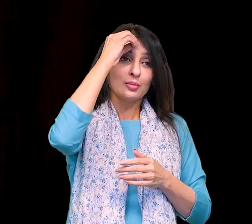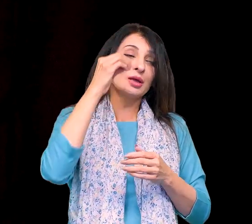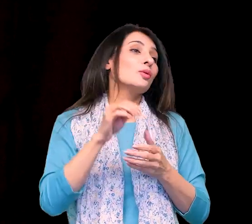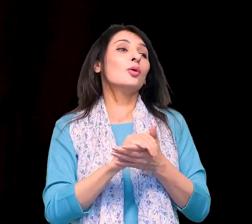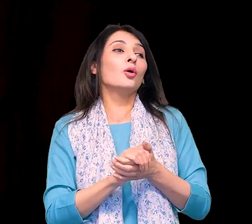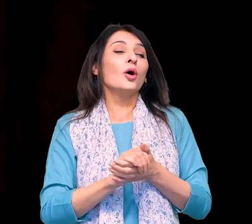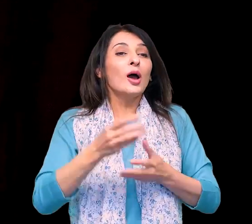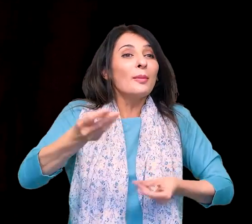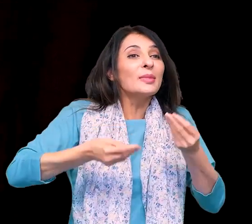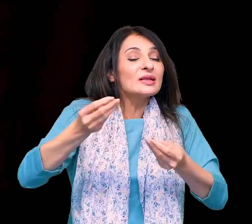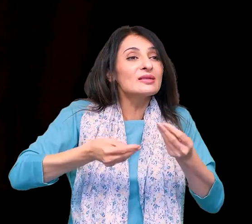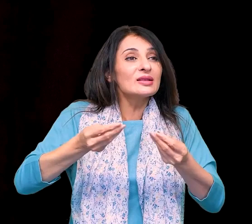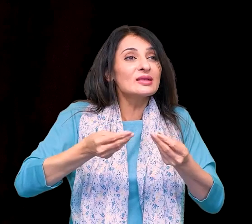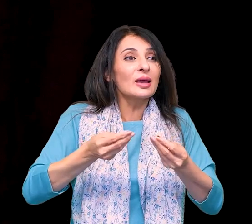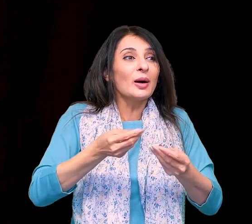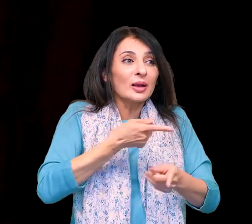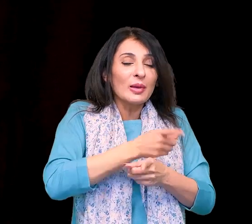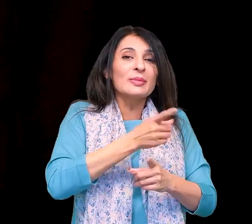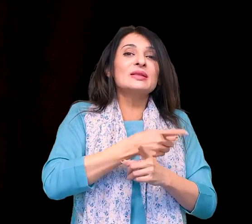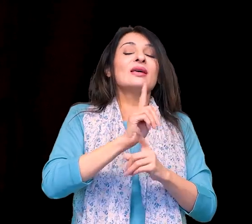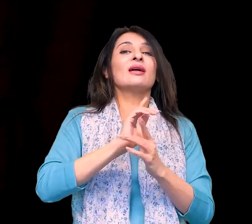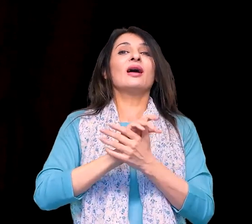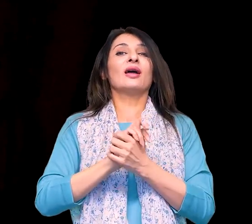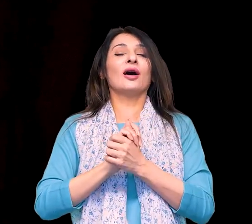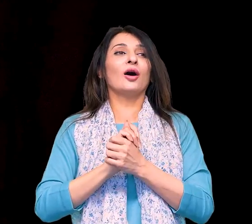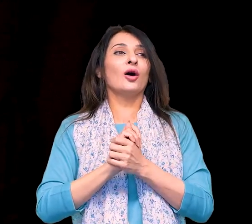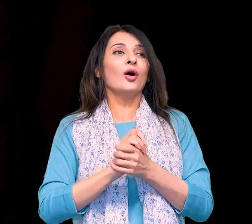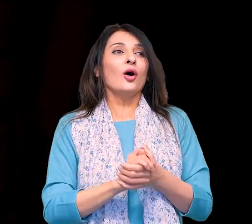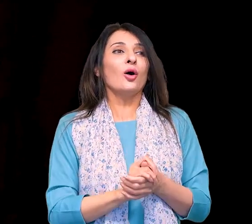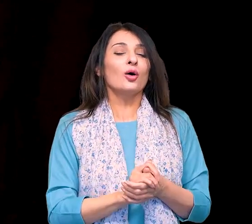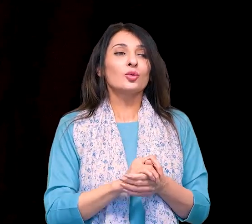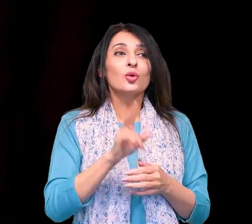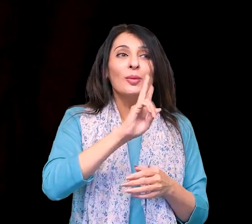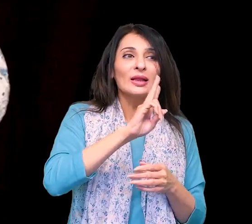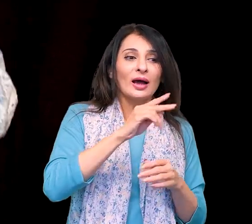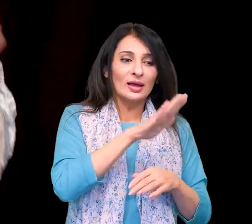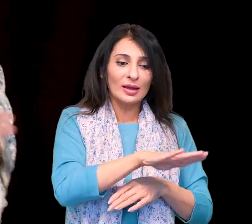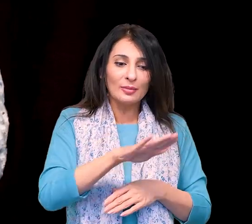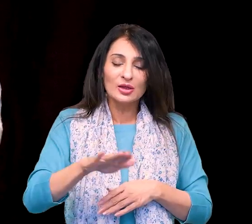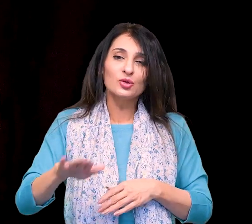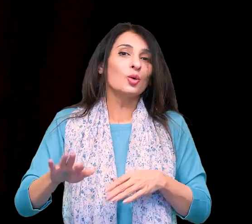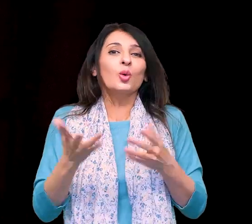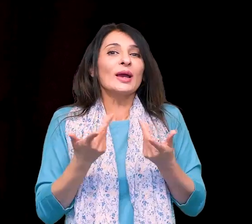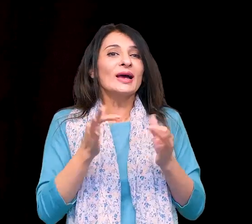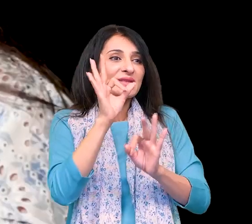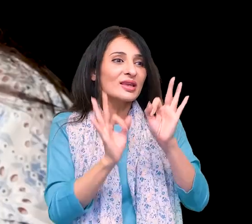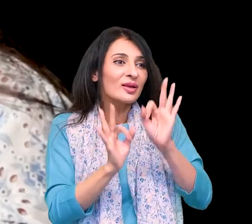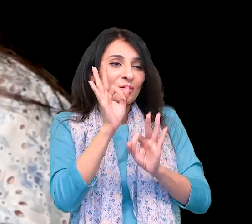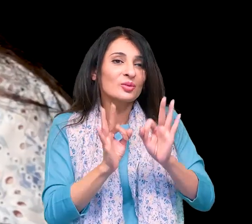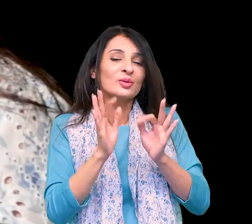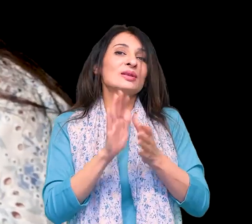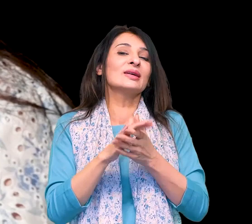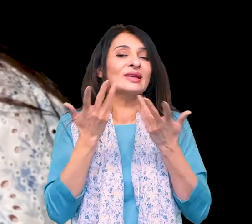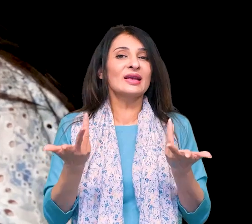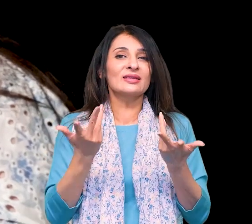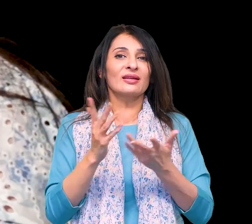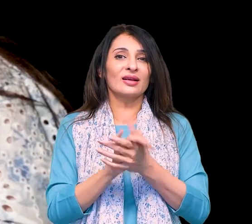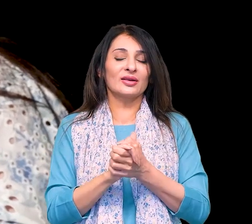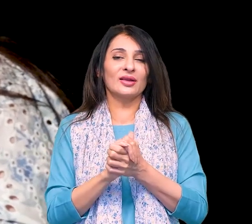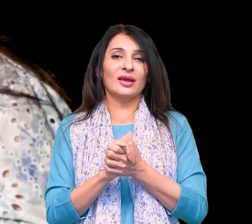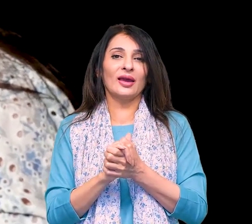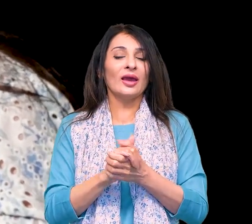time. So for me, when those moments come, I always look into my inbox and I see hundreds of messages from Ammis who talk